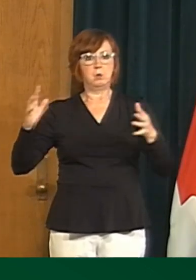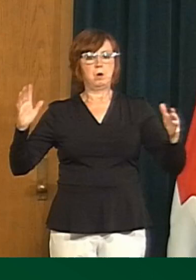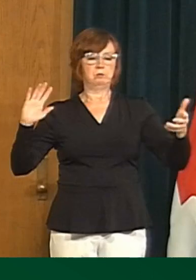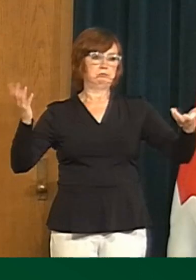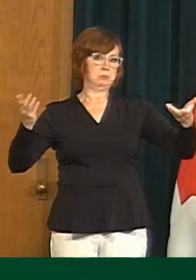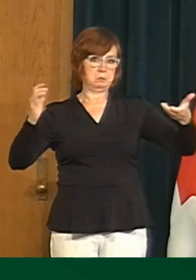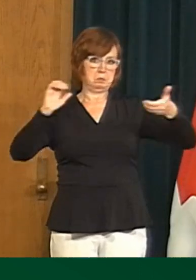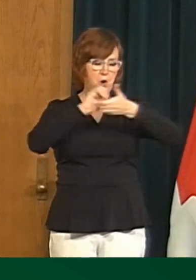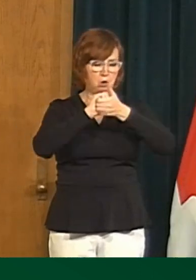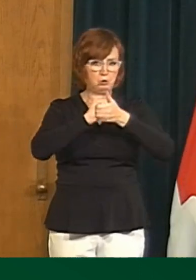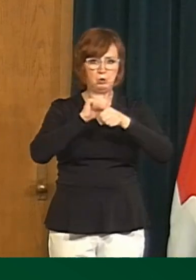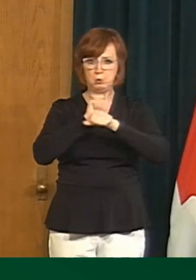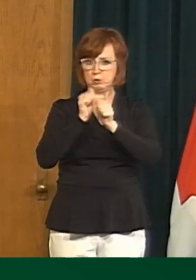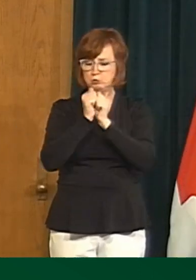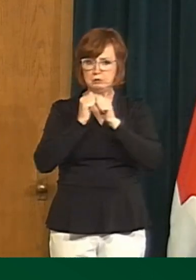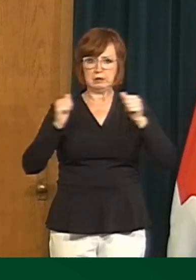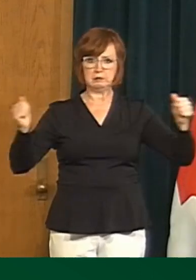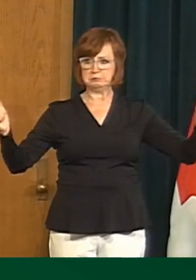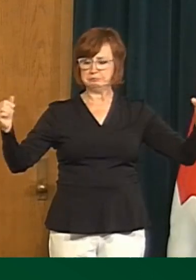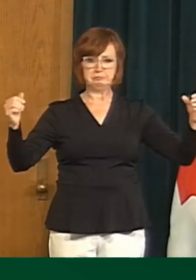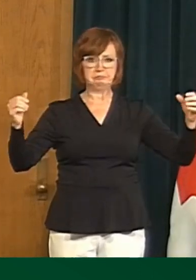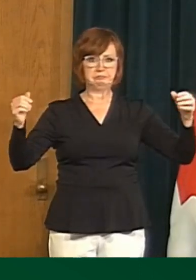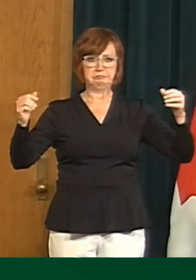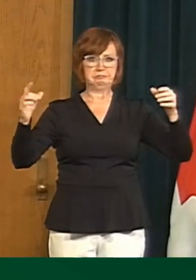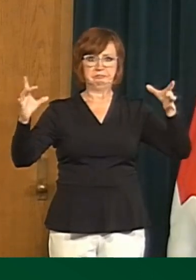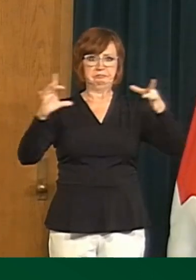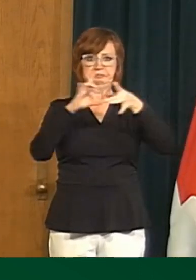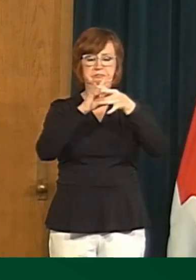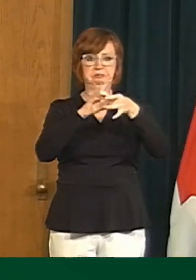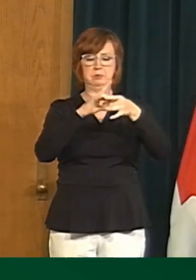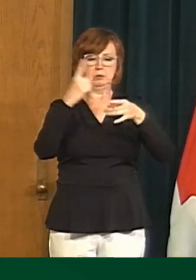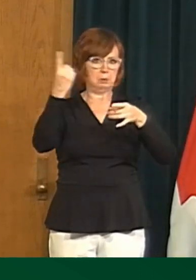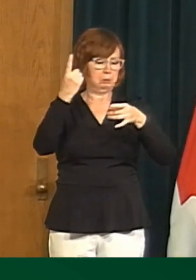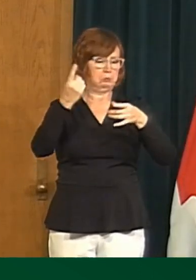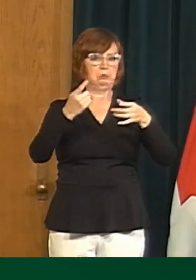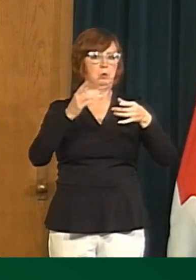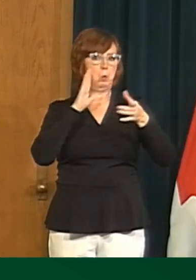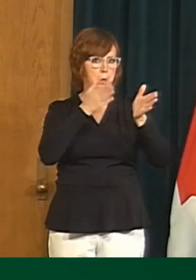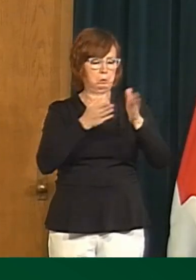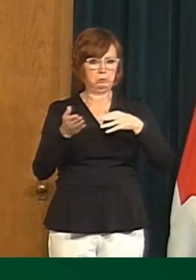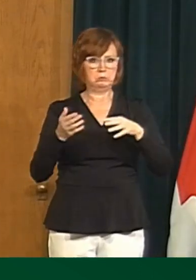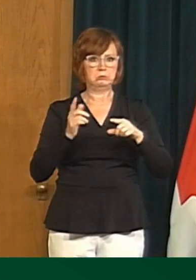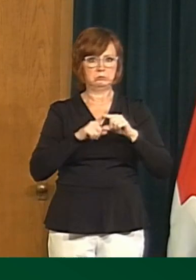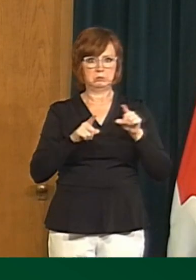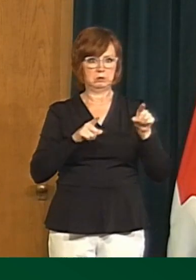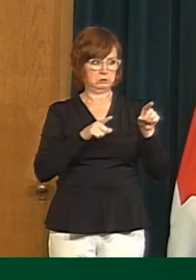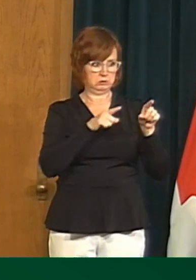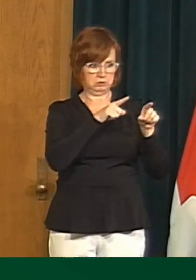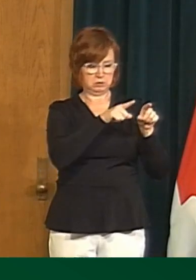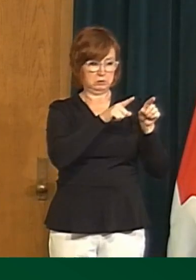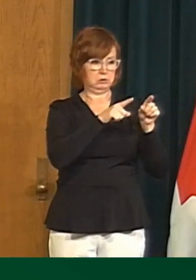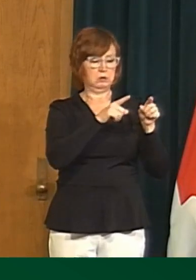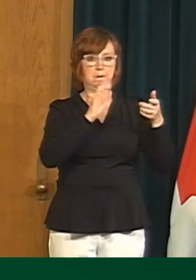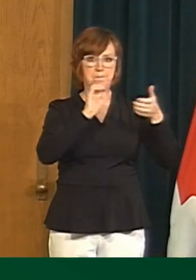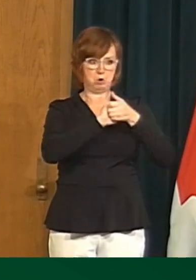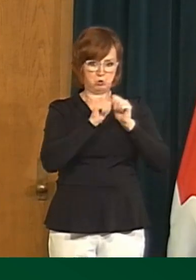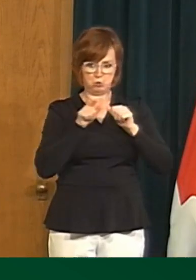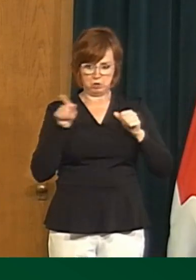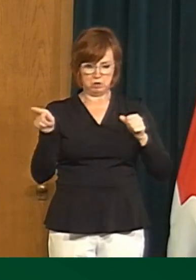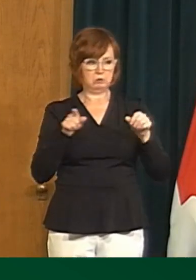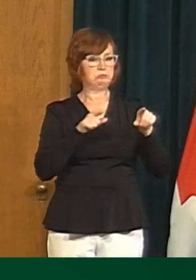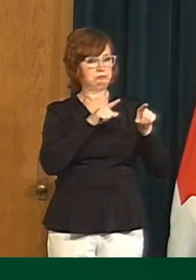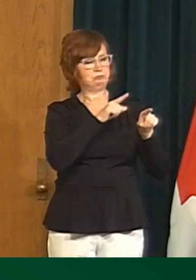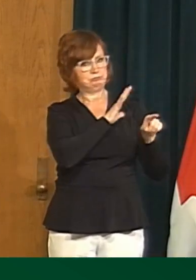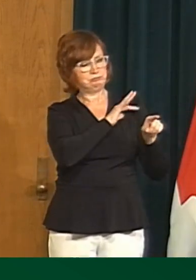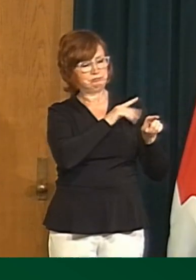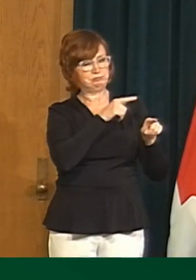number of vaccines that are being worked on around the world, and not only is Vito Intervac being very active in what we believe will